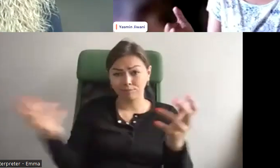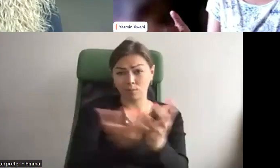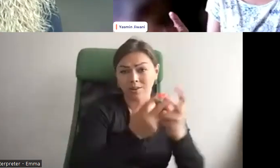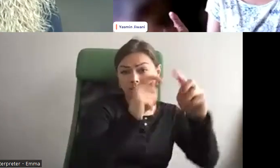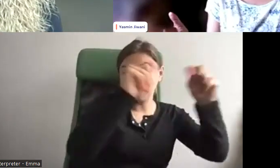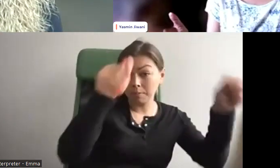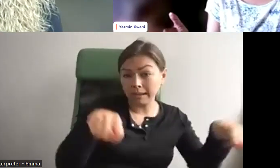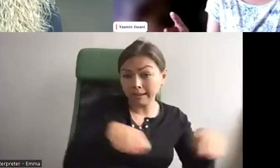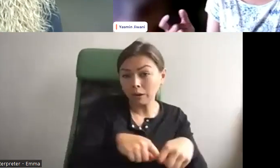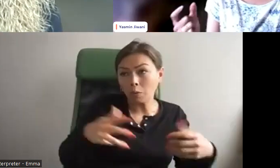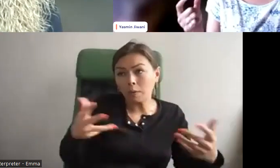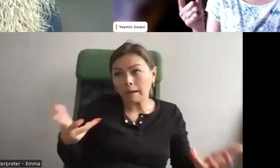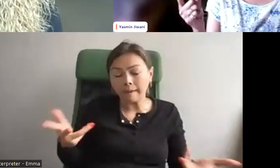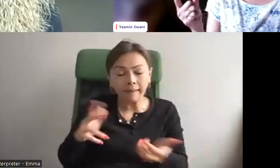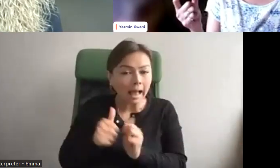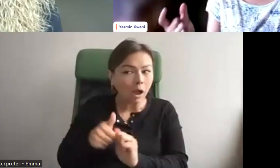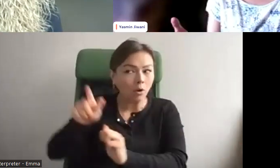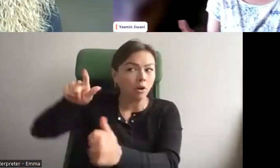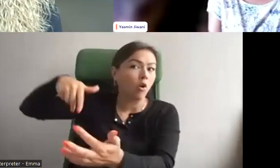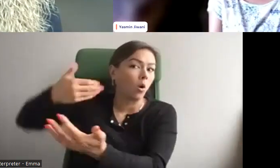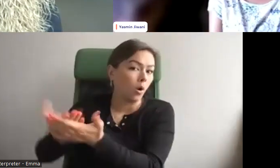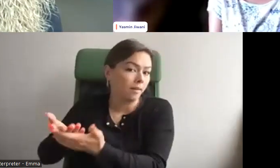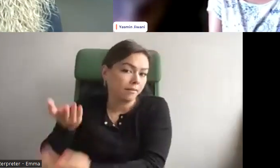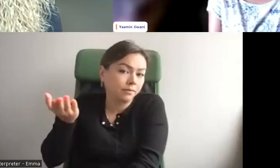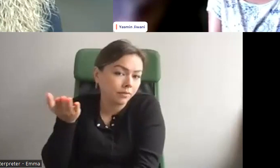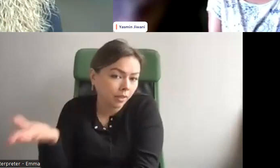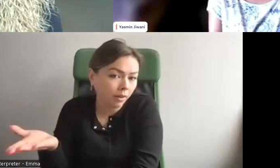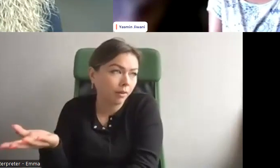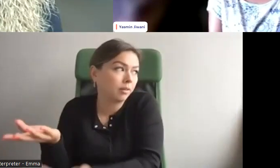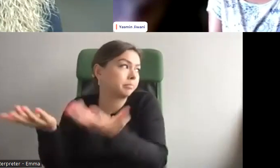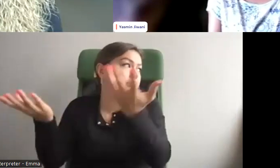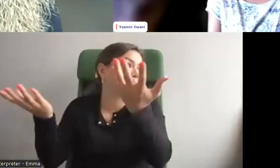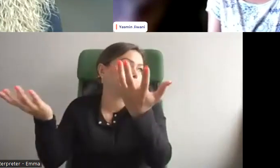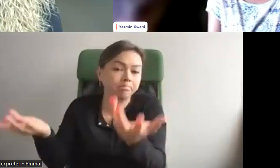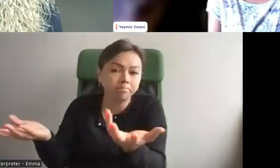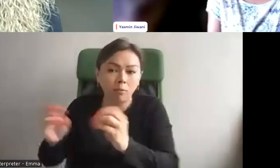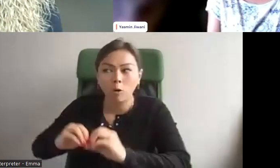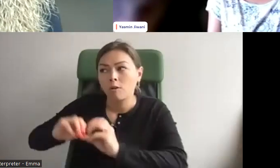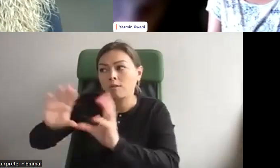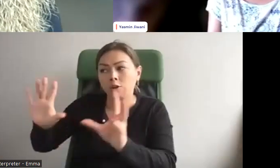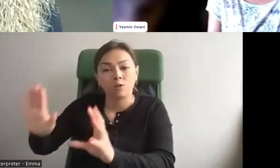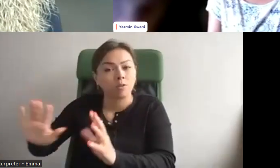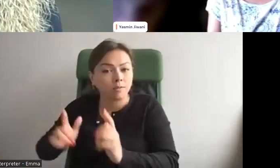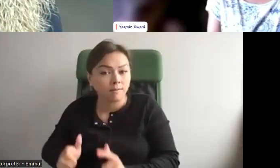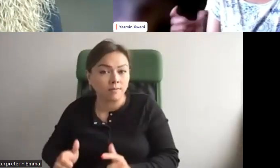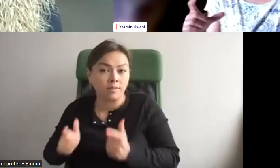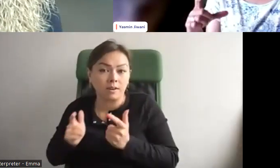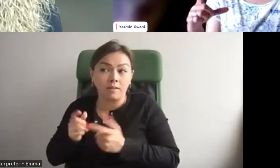did they end up in a landfill? Clearly they were, you know, leading high-risk lives and they ended up